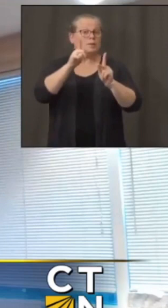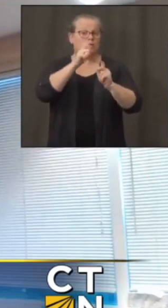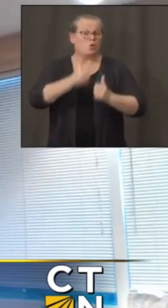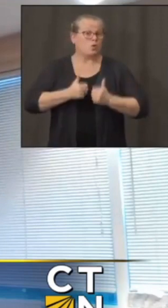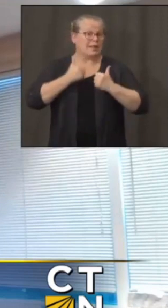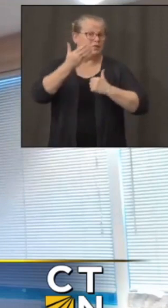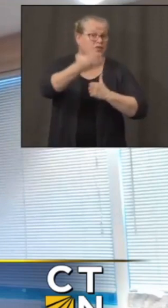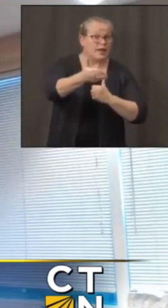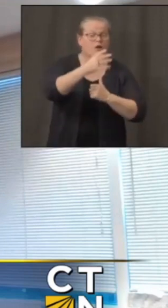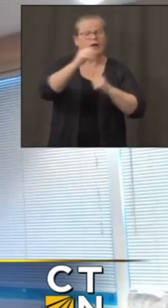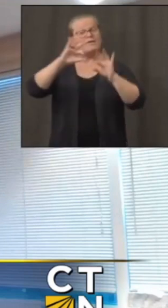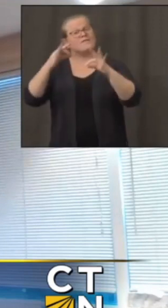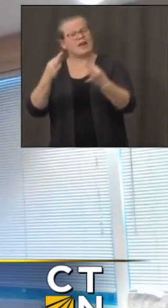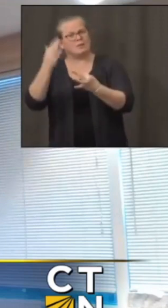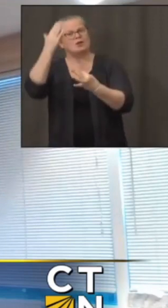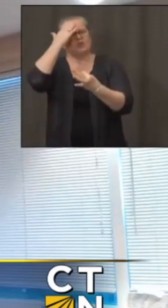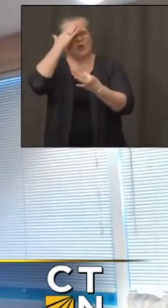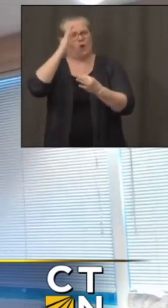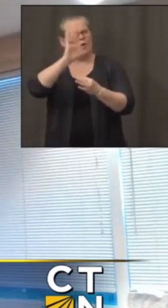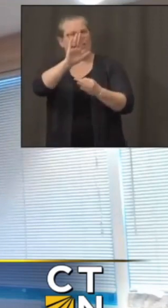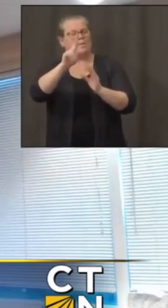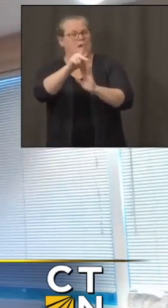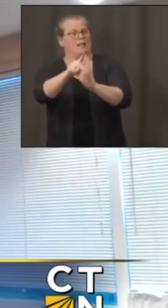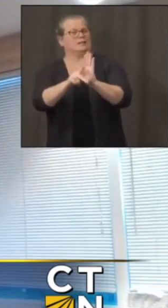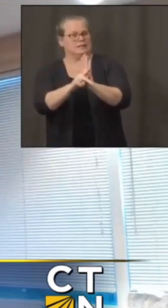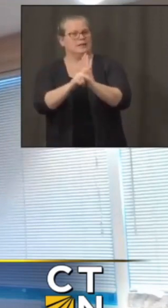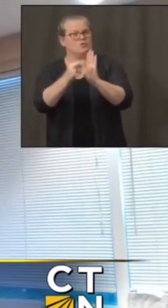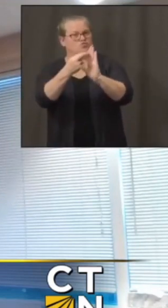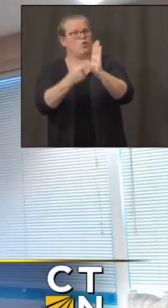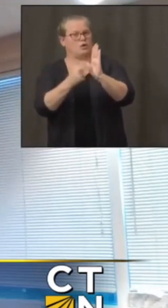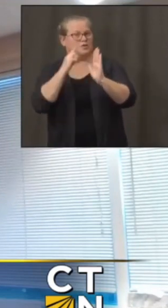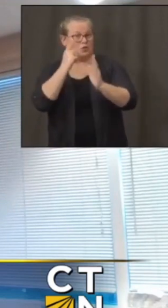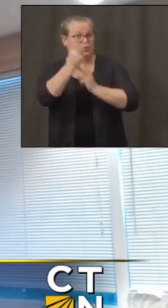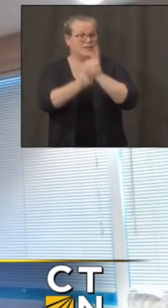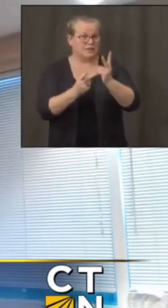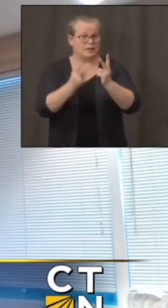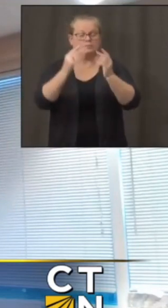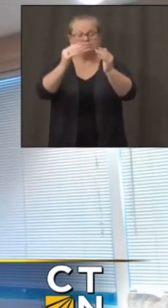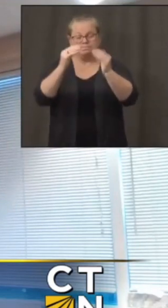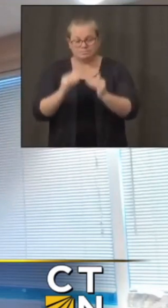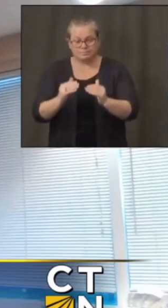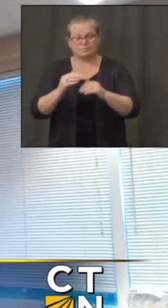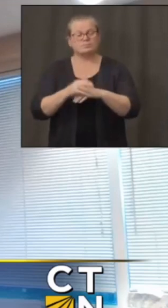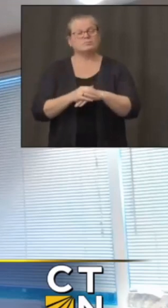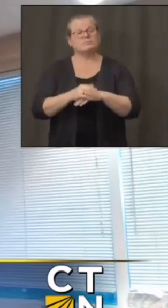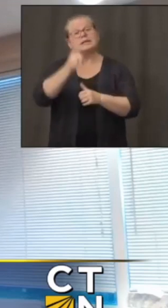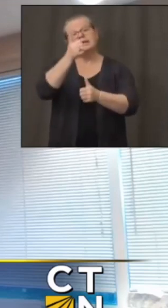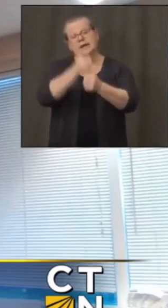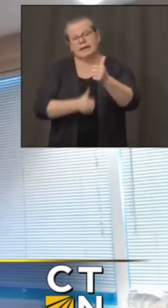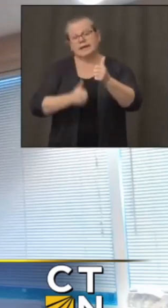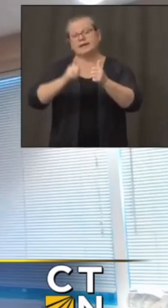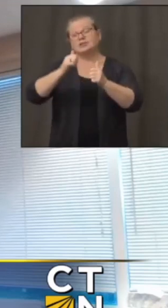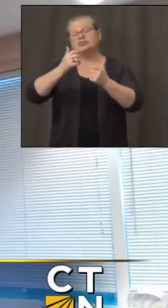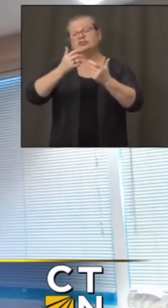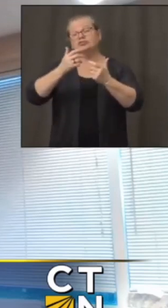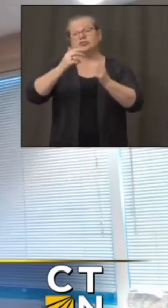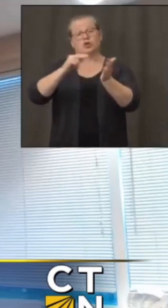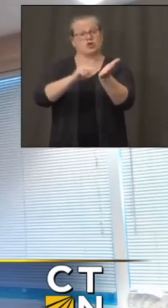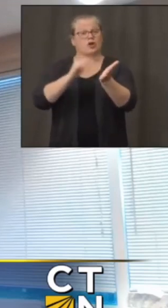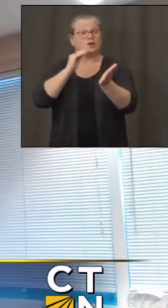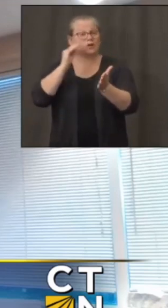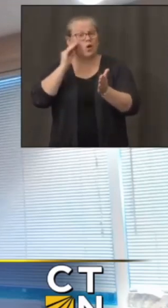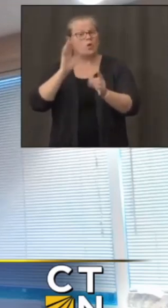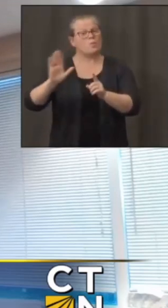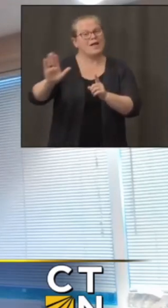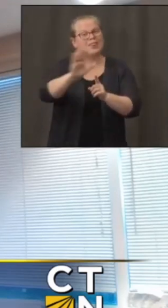one is living. It requires each facility to assess the psychosocial needs of each one of their residents and